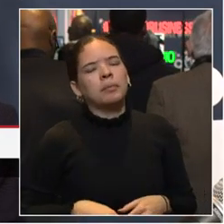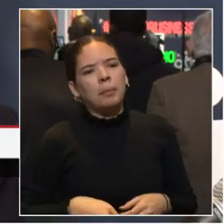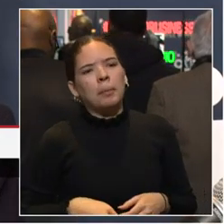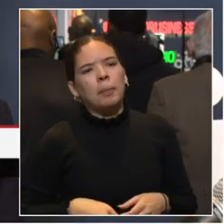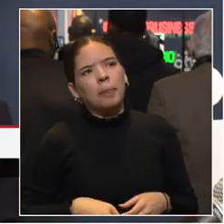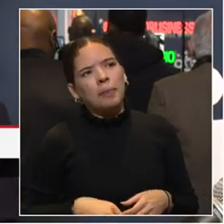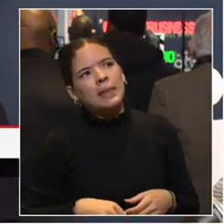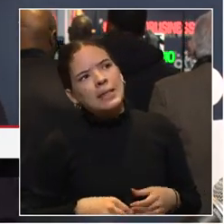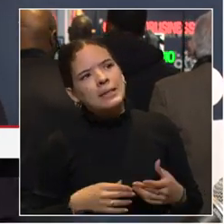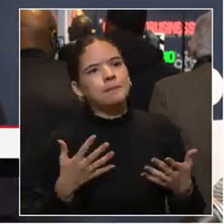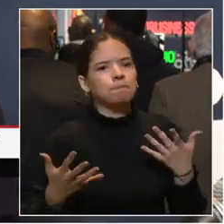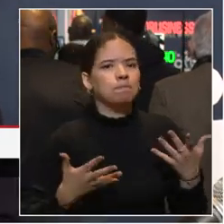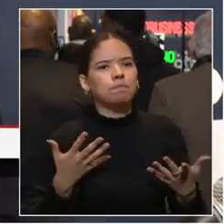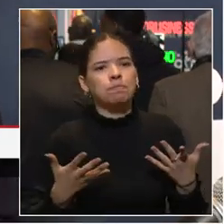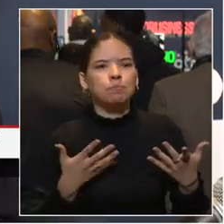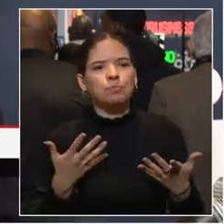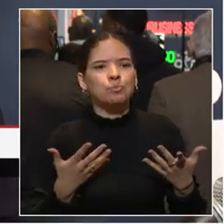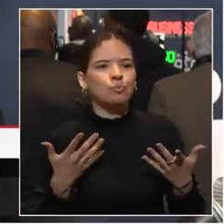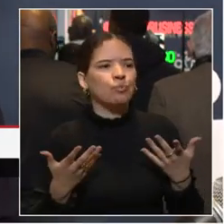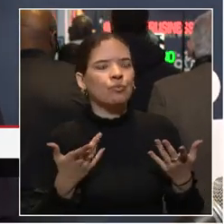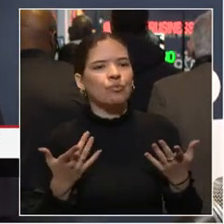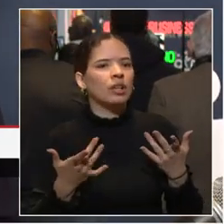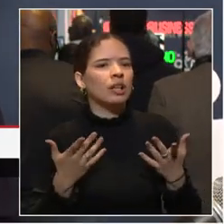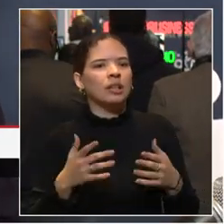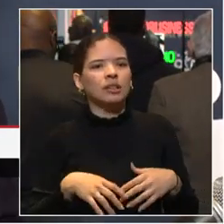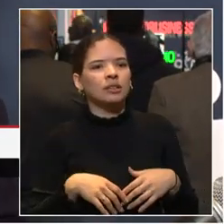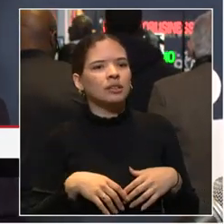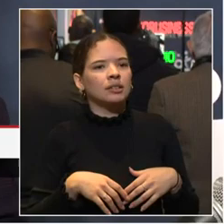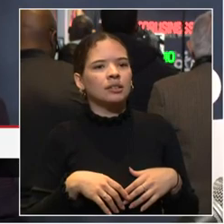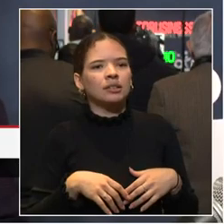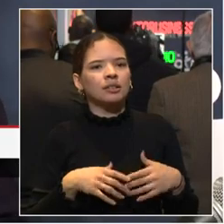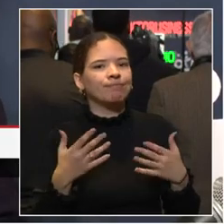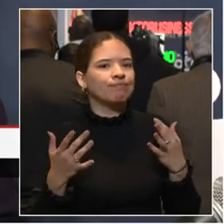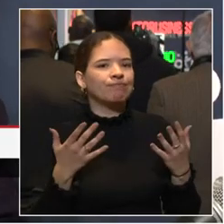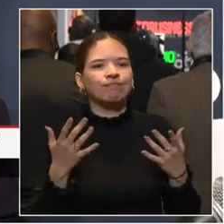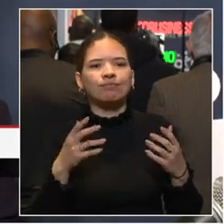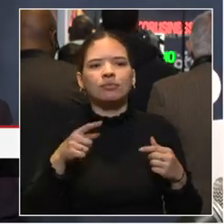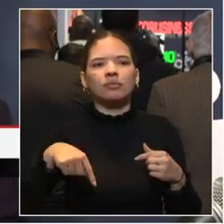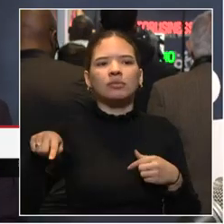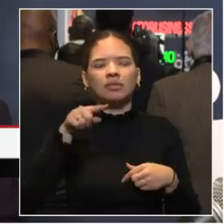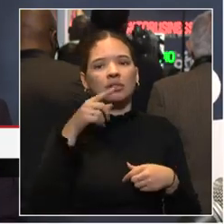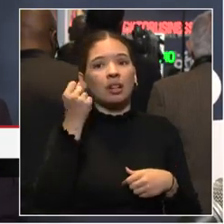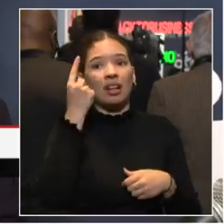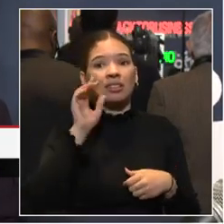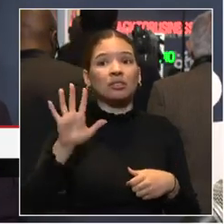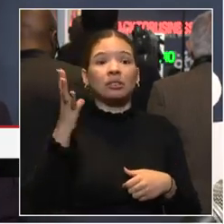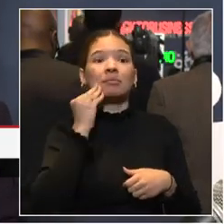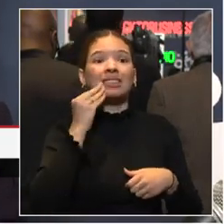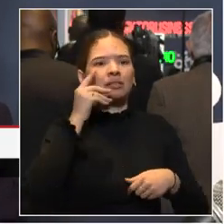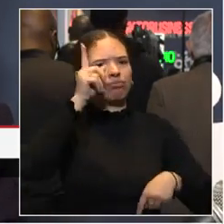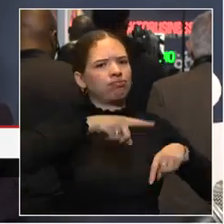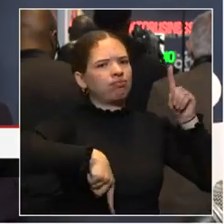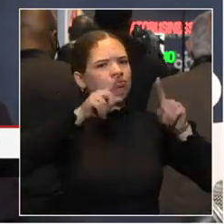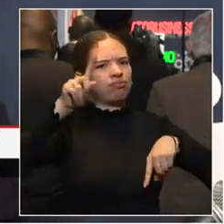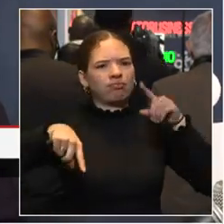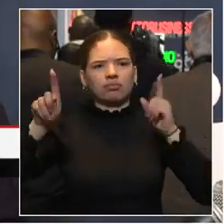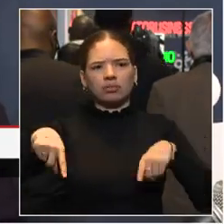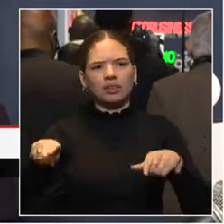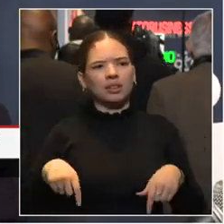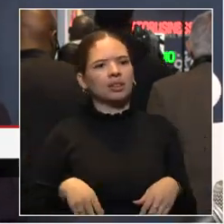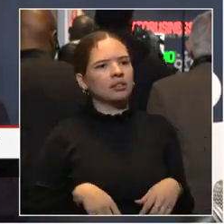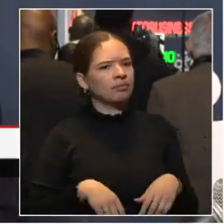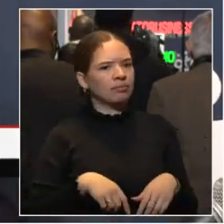where you're going to encounter the most diversity. Okay? You're going to have people from all backgrounds that look different, that speak